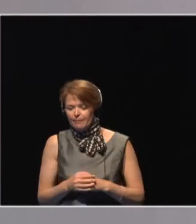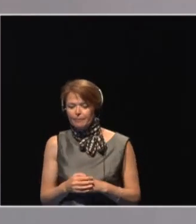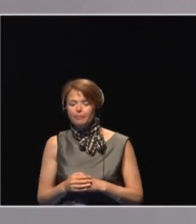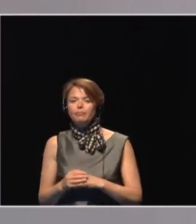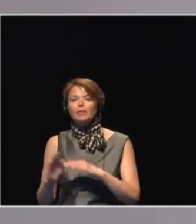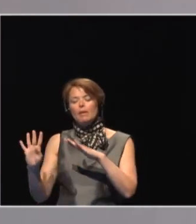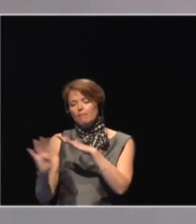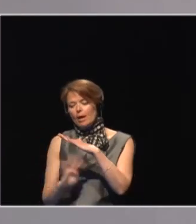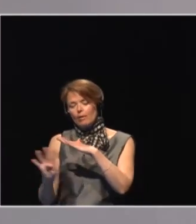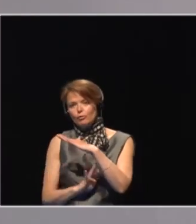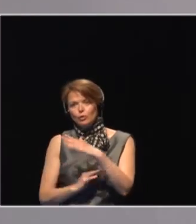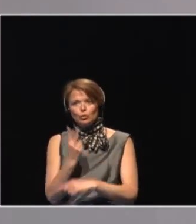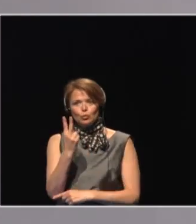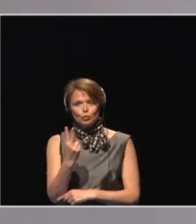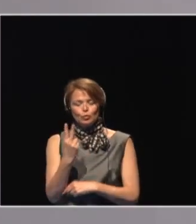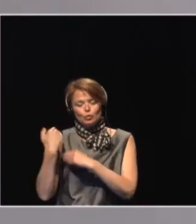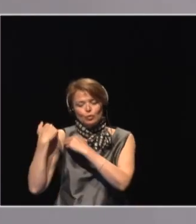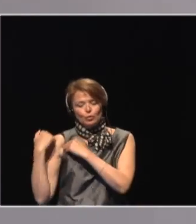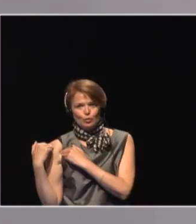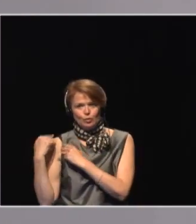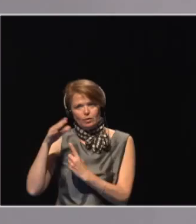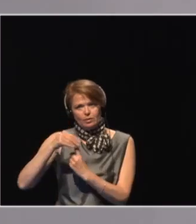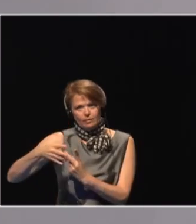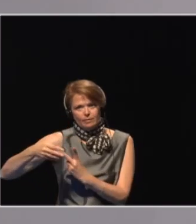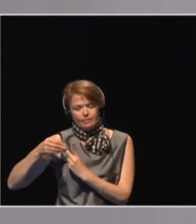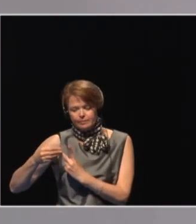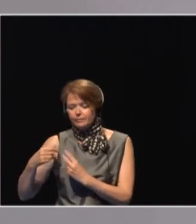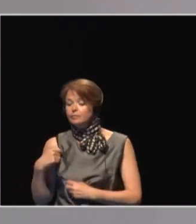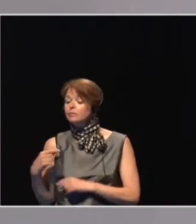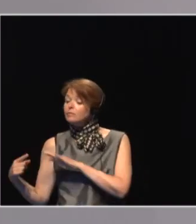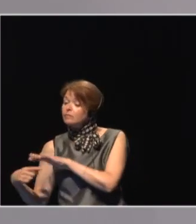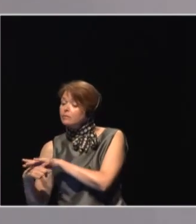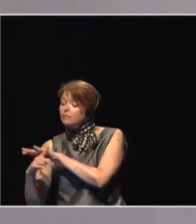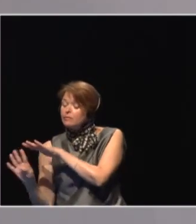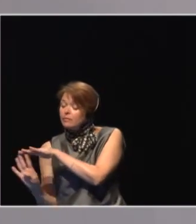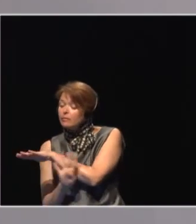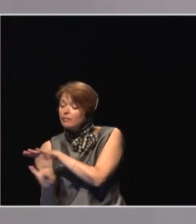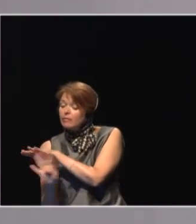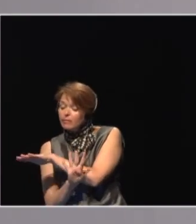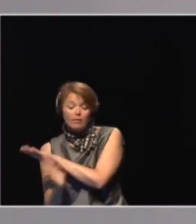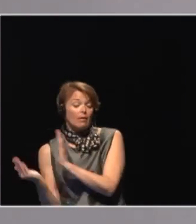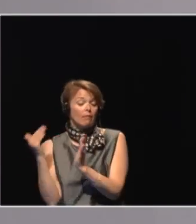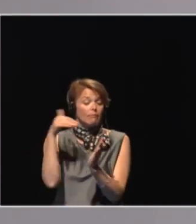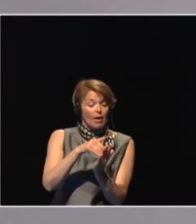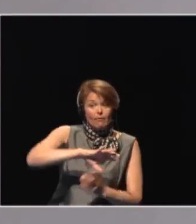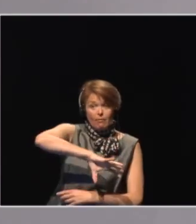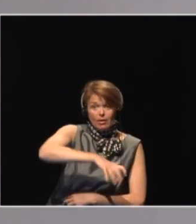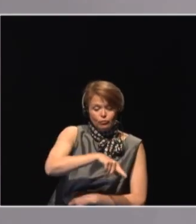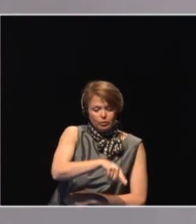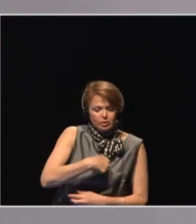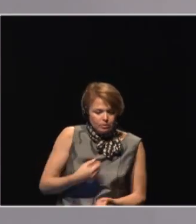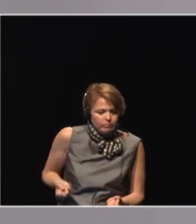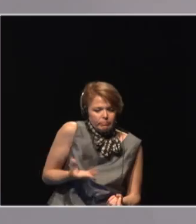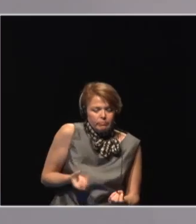simultaneously two roles. In the countries of destination, they fill skill and labor structural